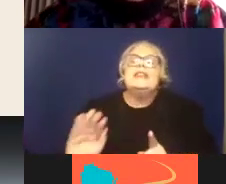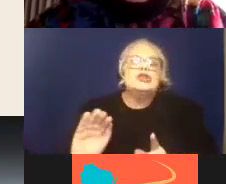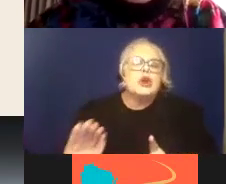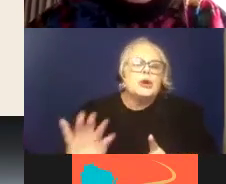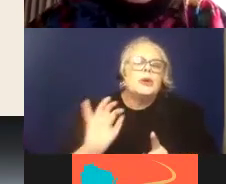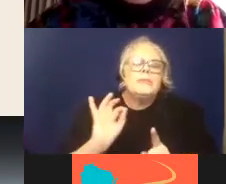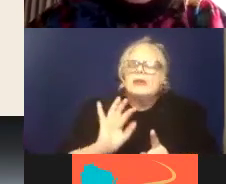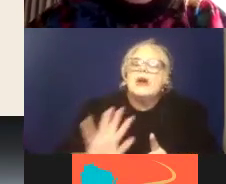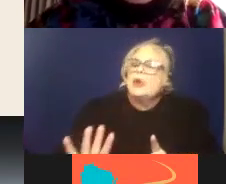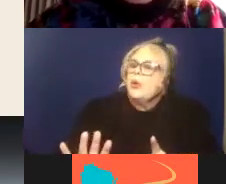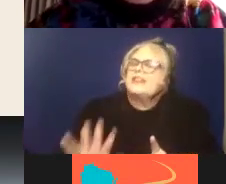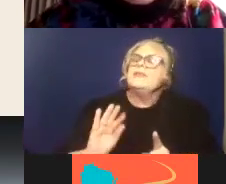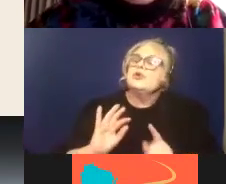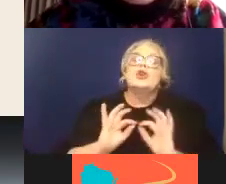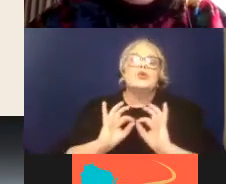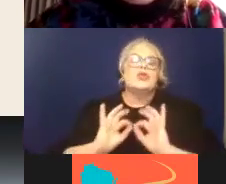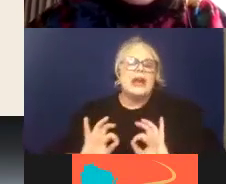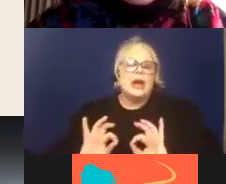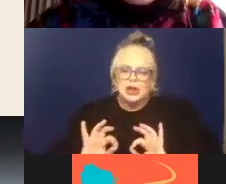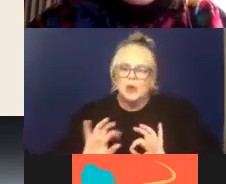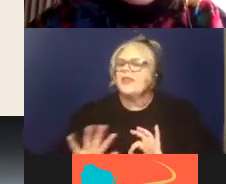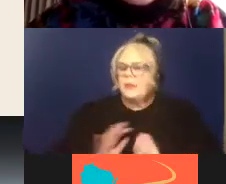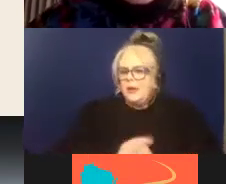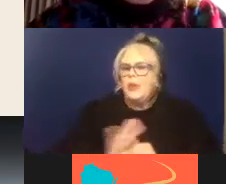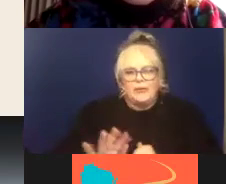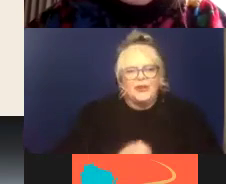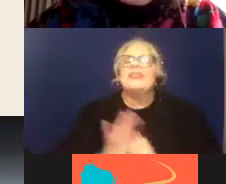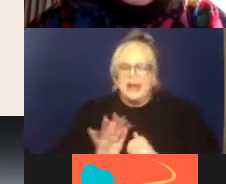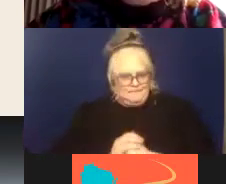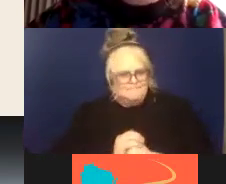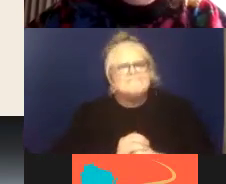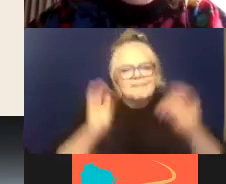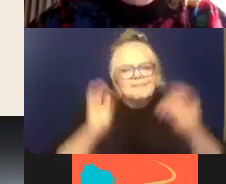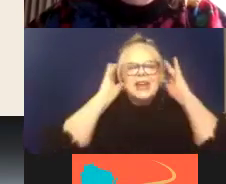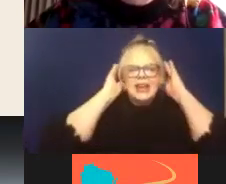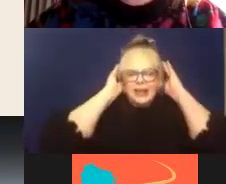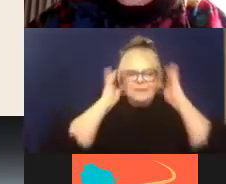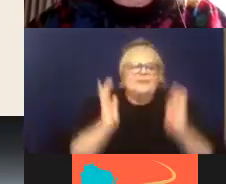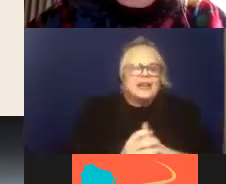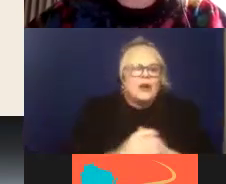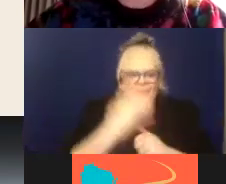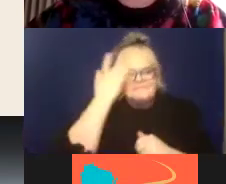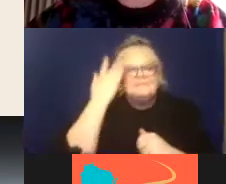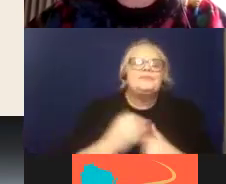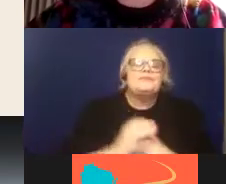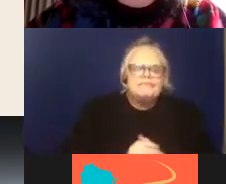For the and it helps interpreter, us. a request, if you could go just a hair slower, that would be wonderful. Thank you. Sure thing. Thank you.